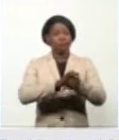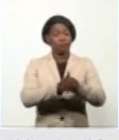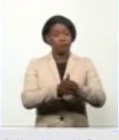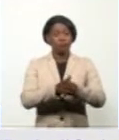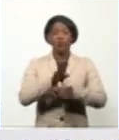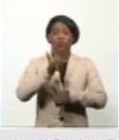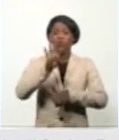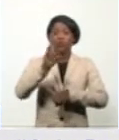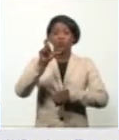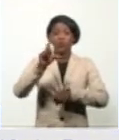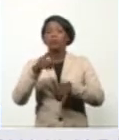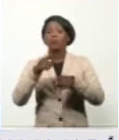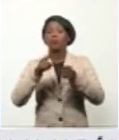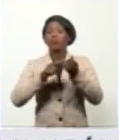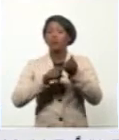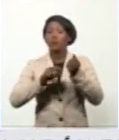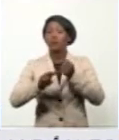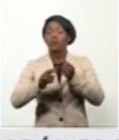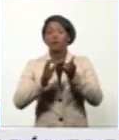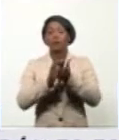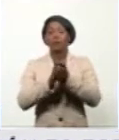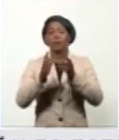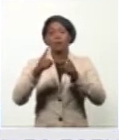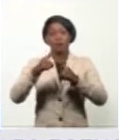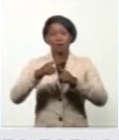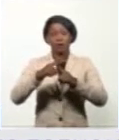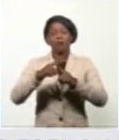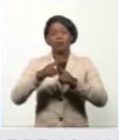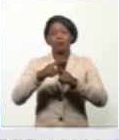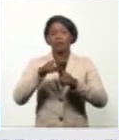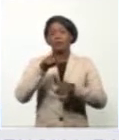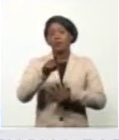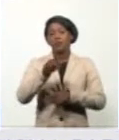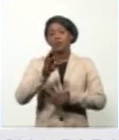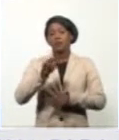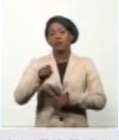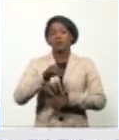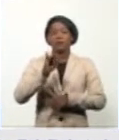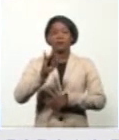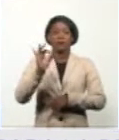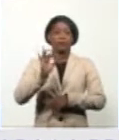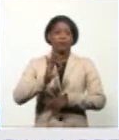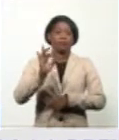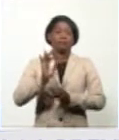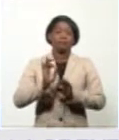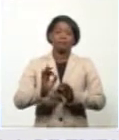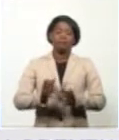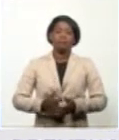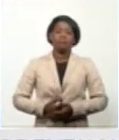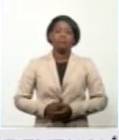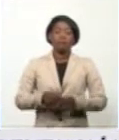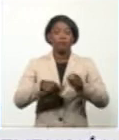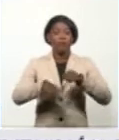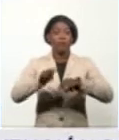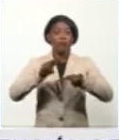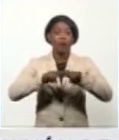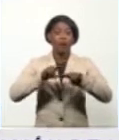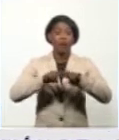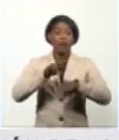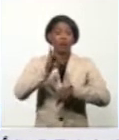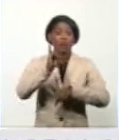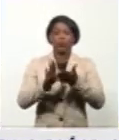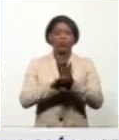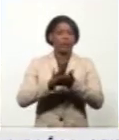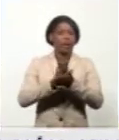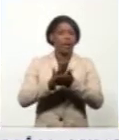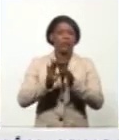Havana, 81.3%, and 3 are from the province of Matanzas, for 18.7%.